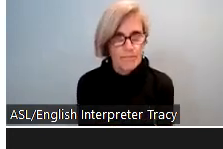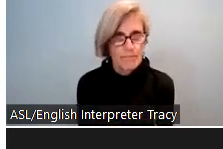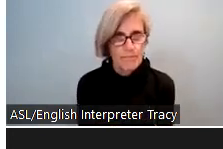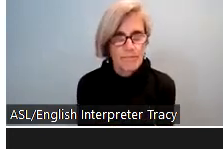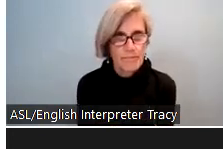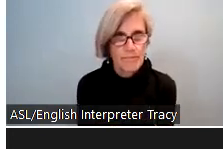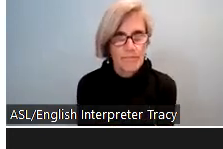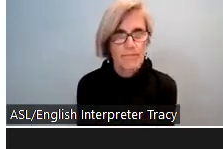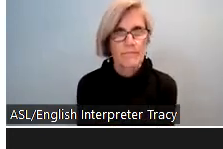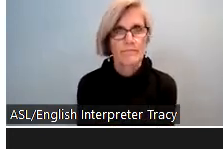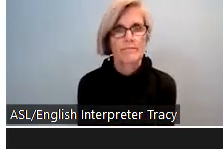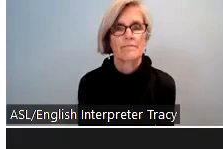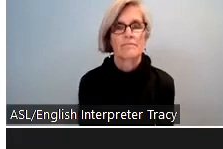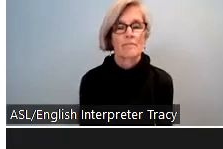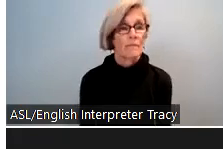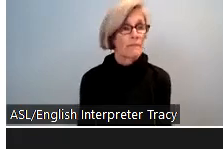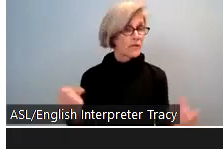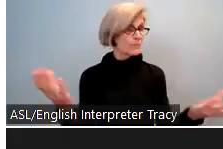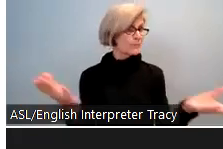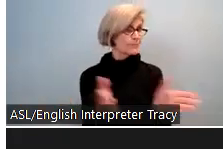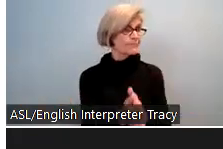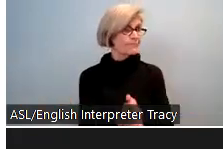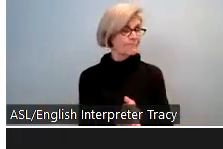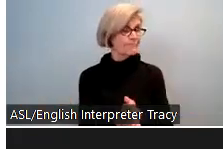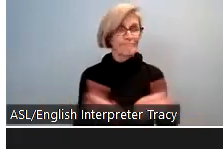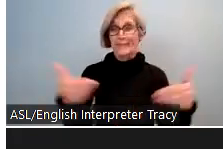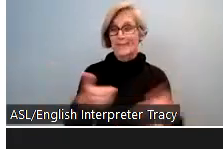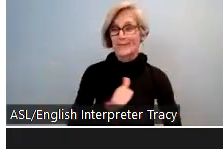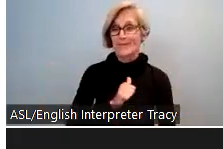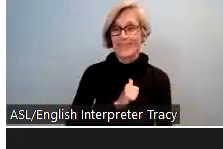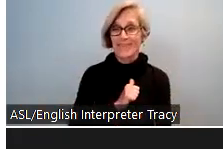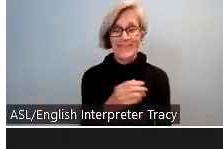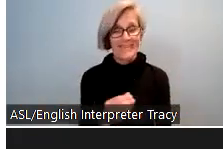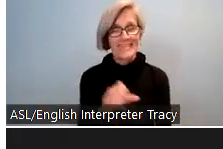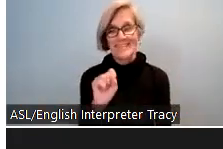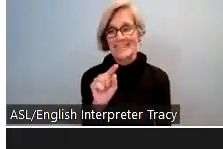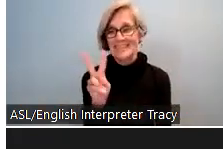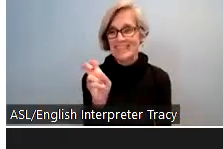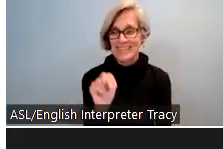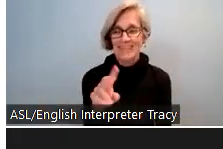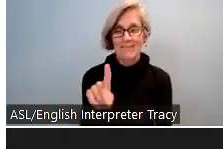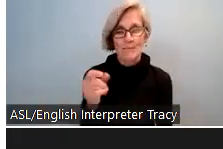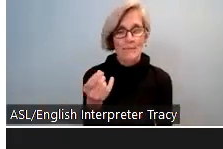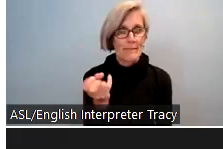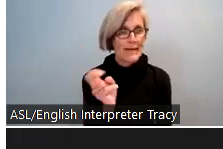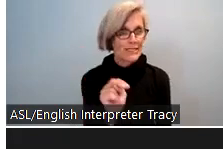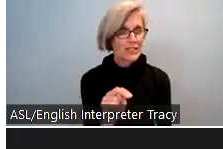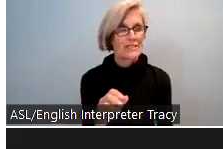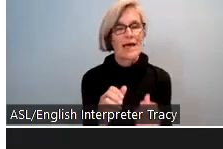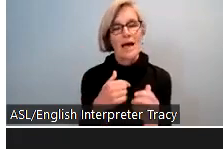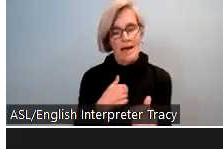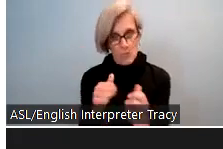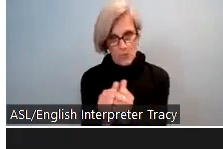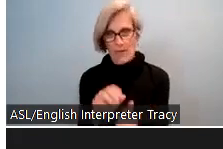So with the introductions, I guess it's good that I introduce myself. My name is Stephen Patchen. I am with Mark Thomas. Mark Thomas